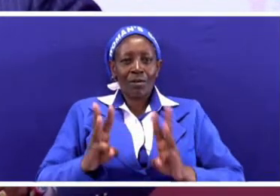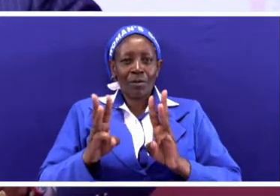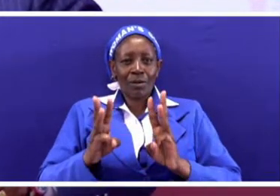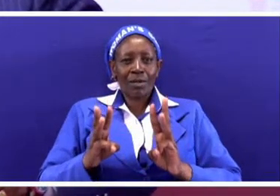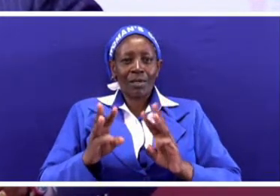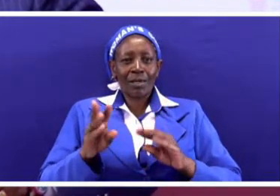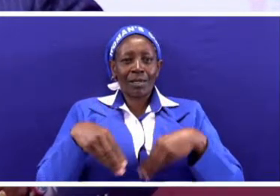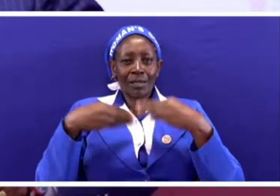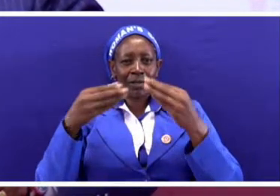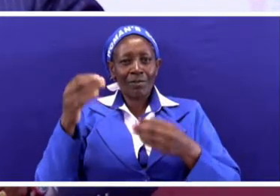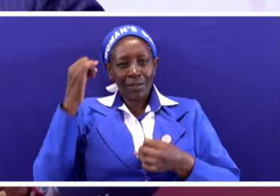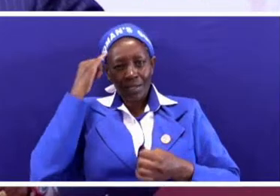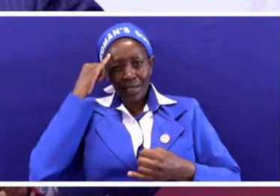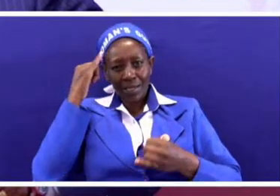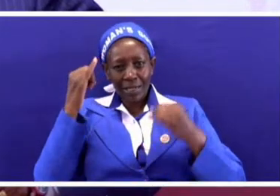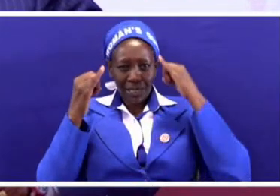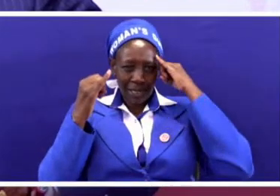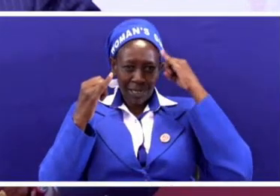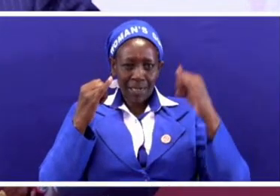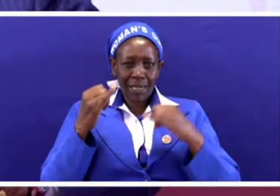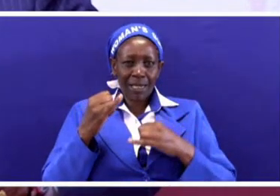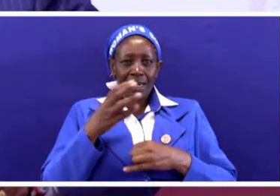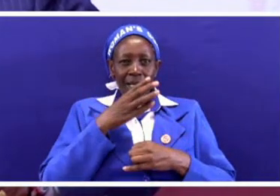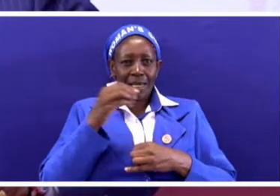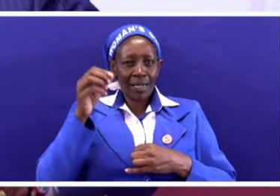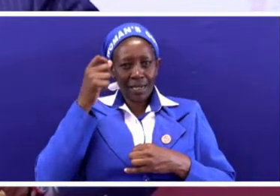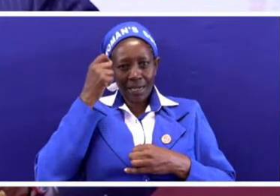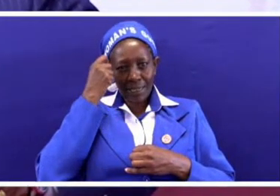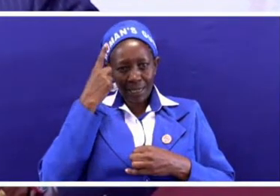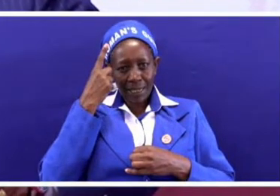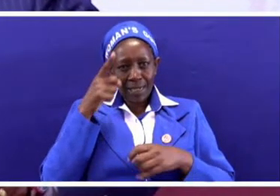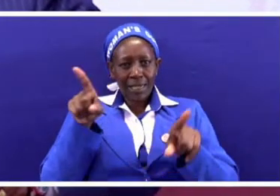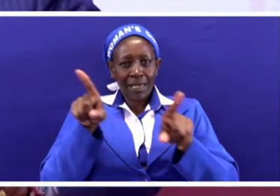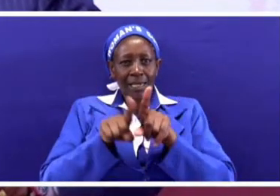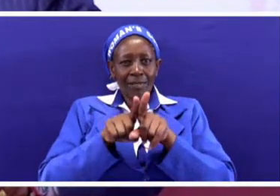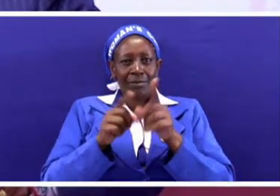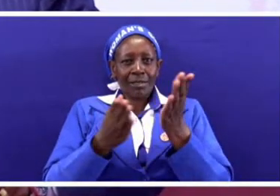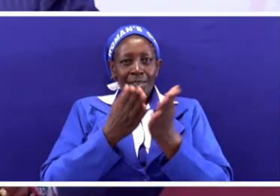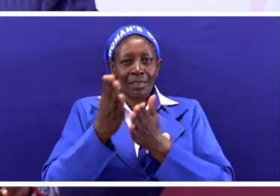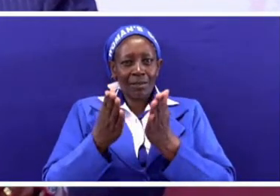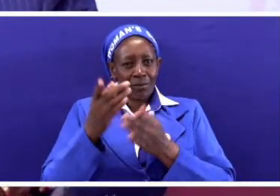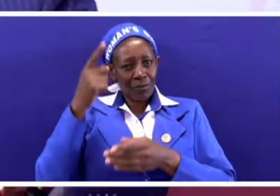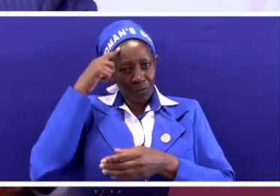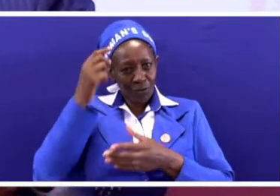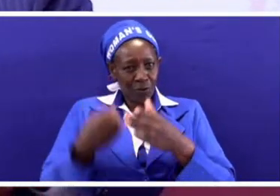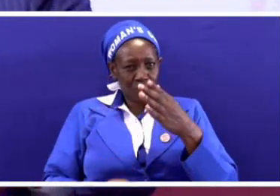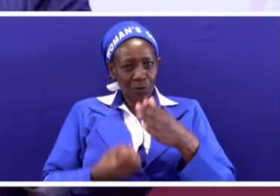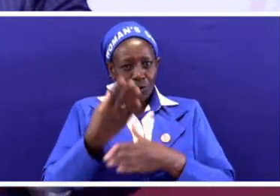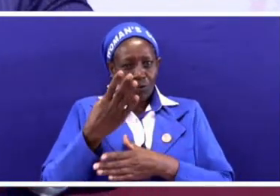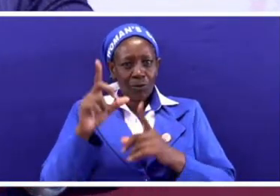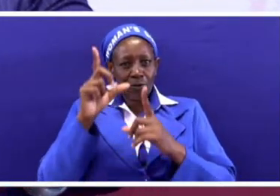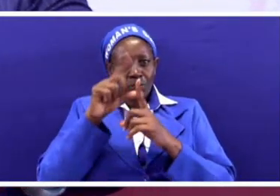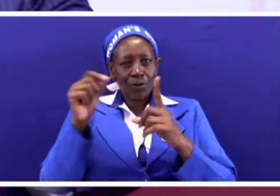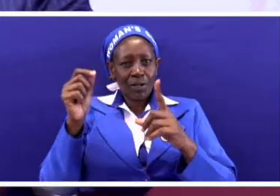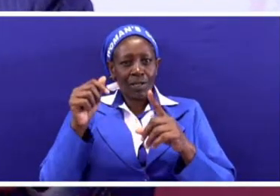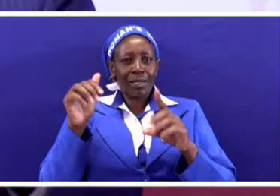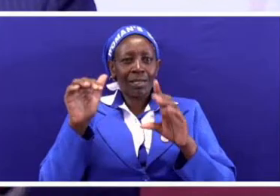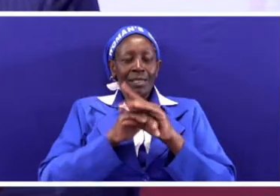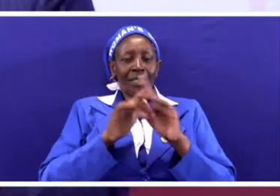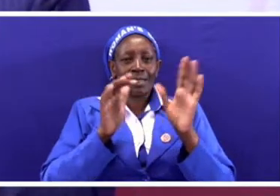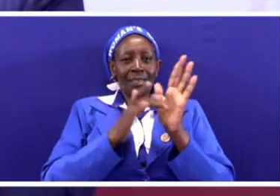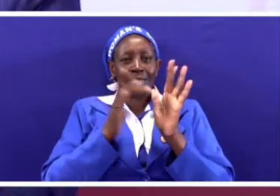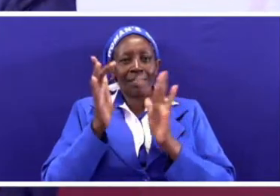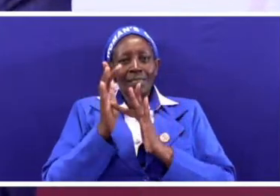insight, give us discernment as we serve for the advance of the gospel. and the expansion of the kingdom. This we pray, believing